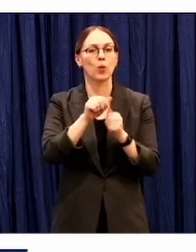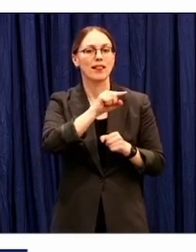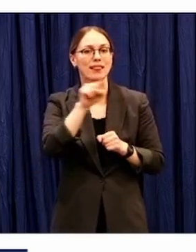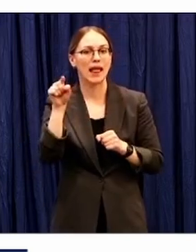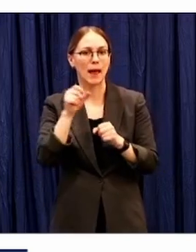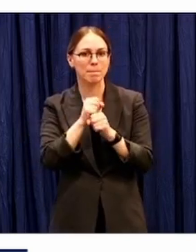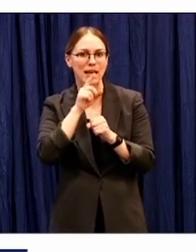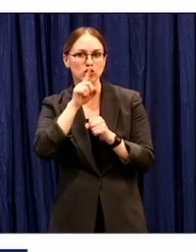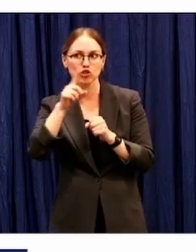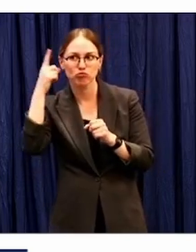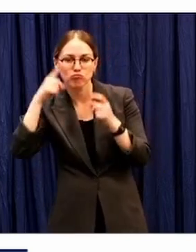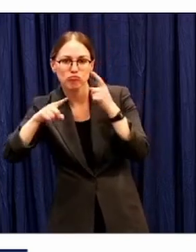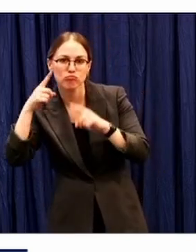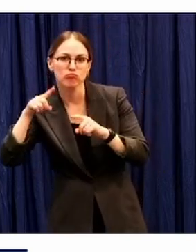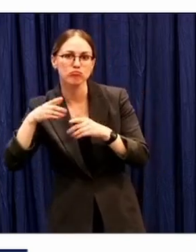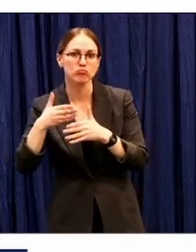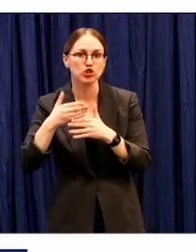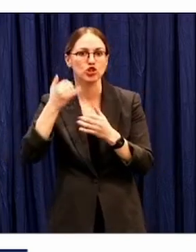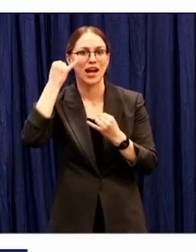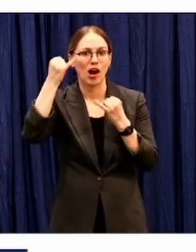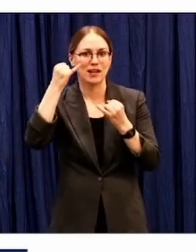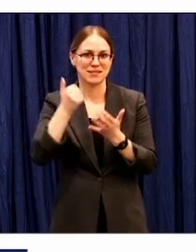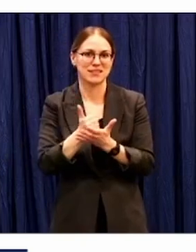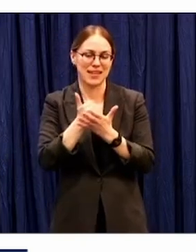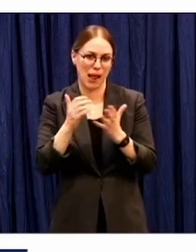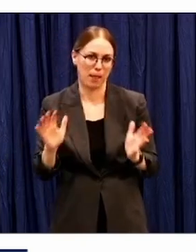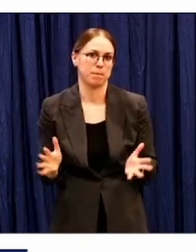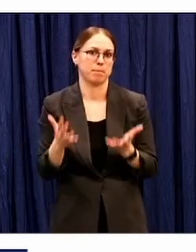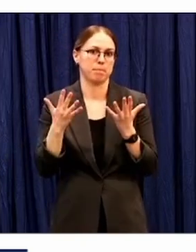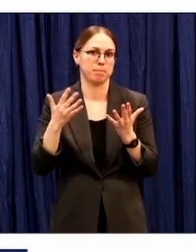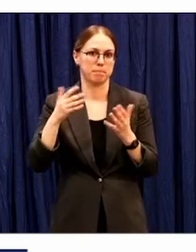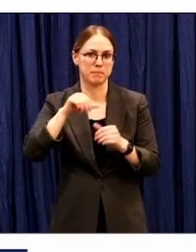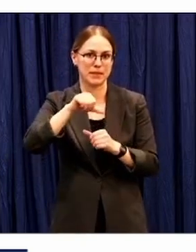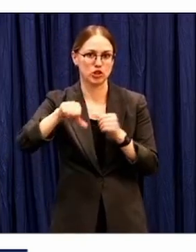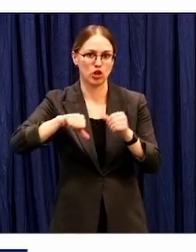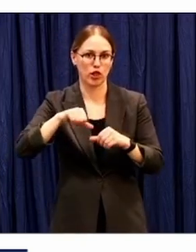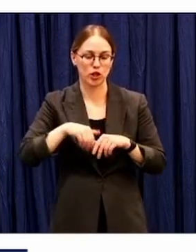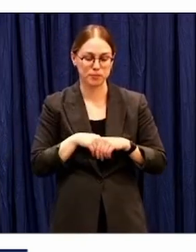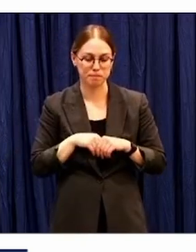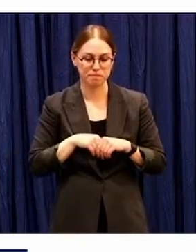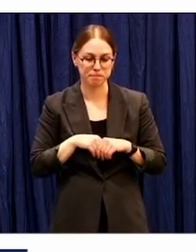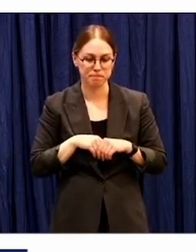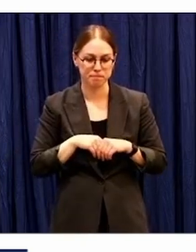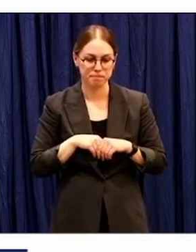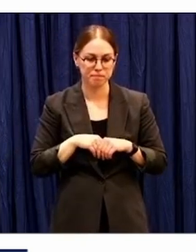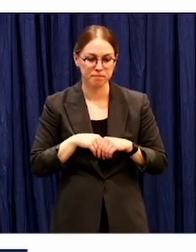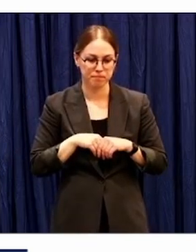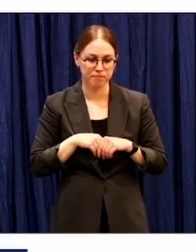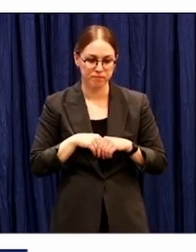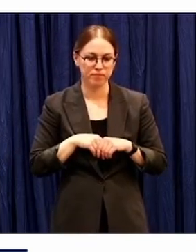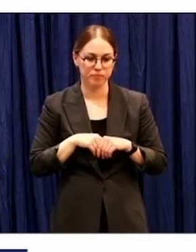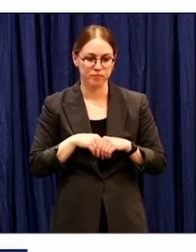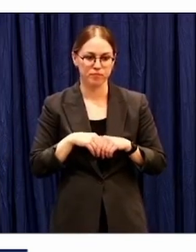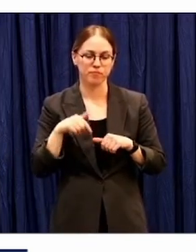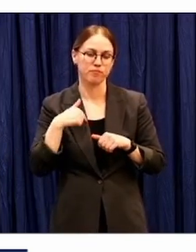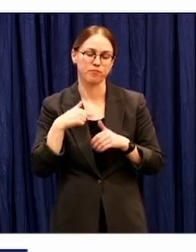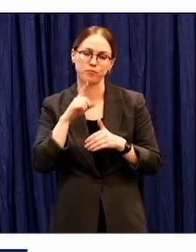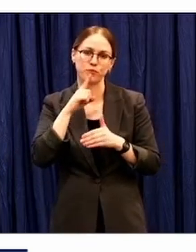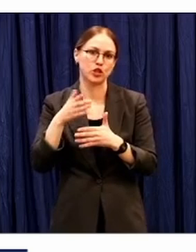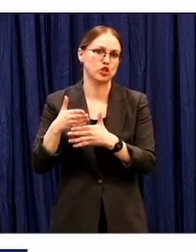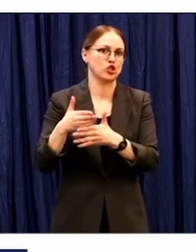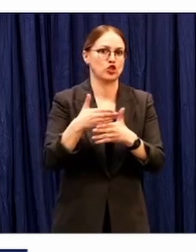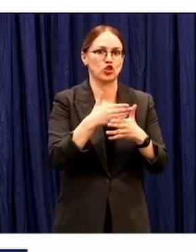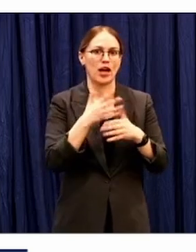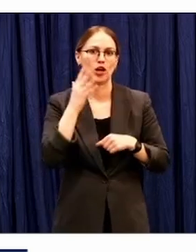and see if we can share ideas that can help each other along. Additionally, we gain a lot of unique insights and shared experiences